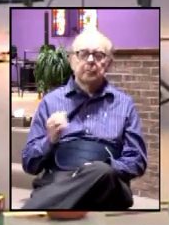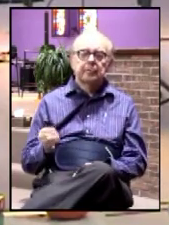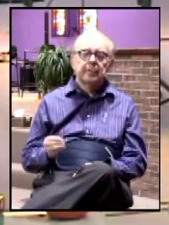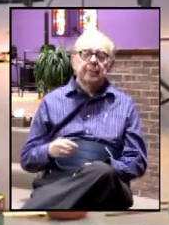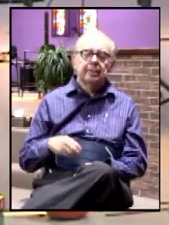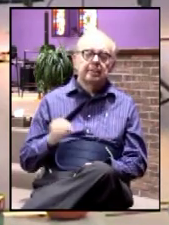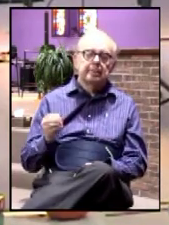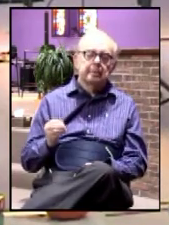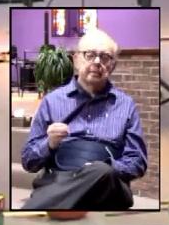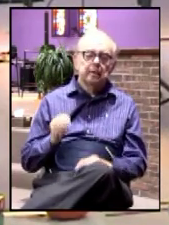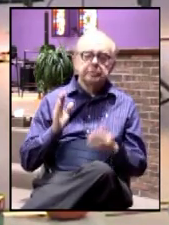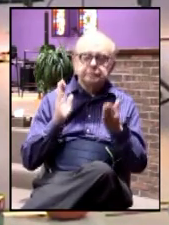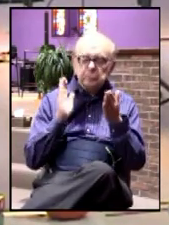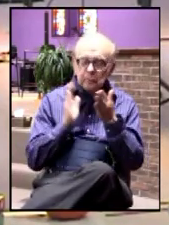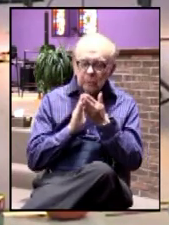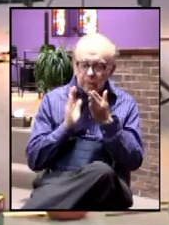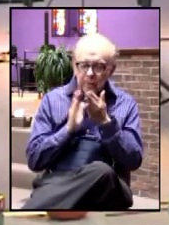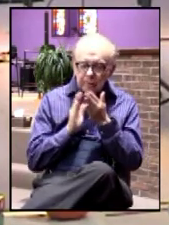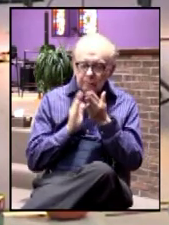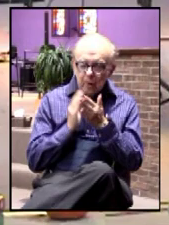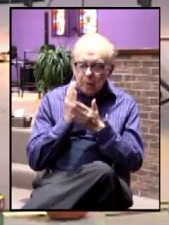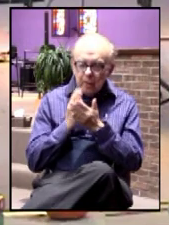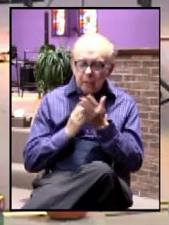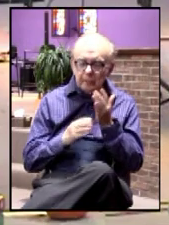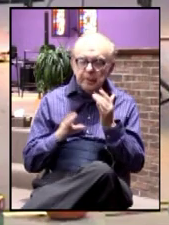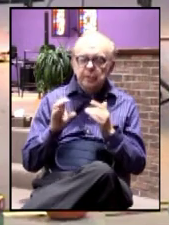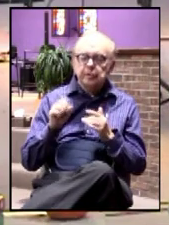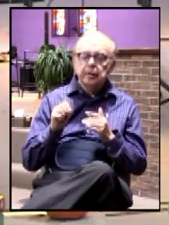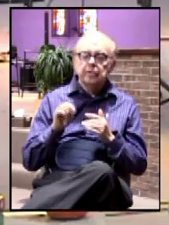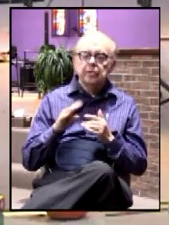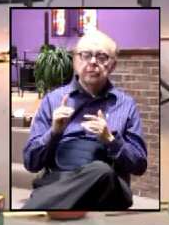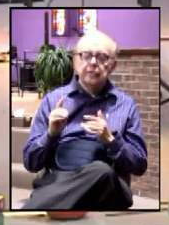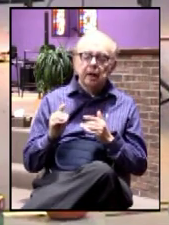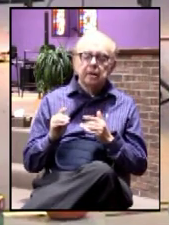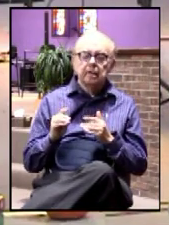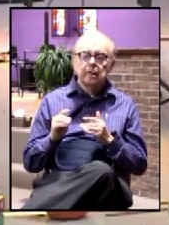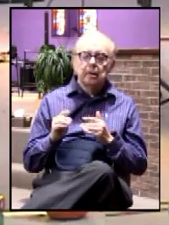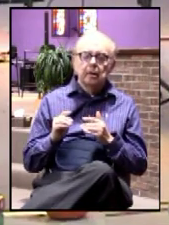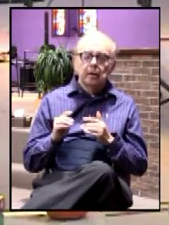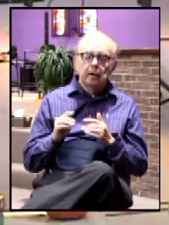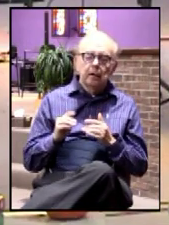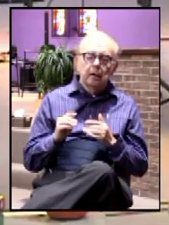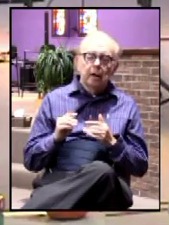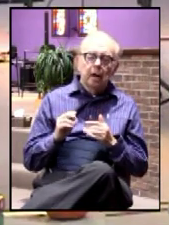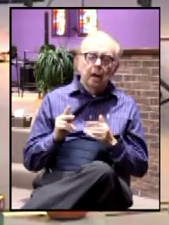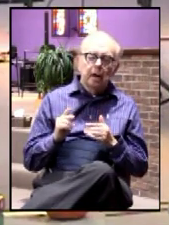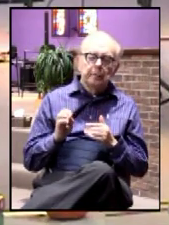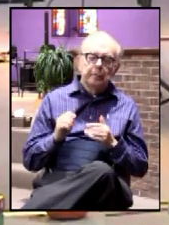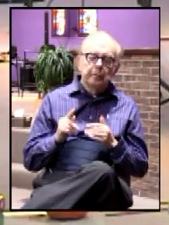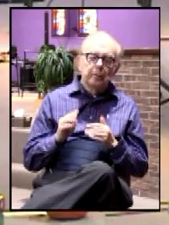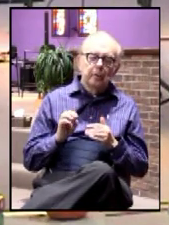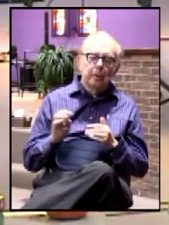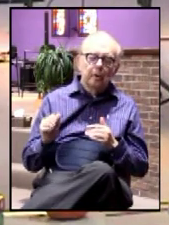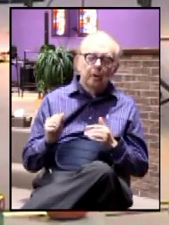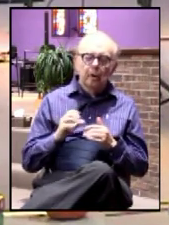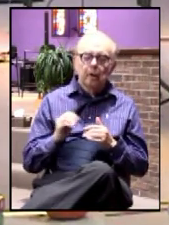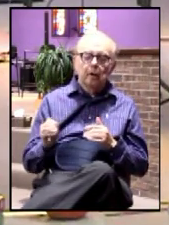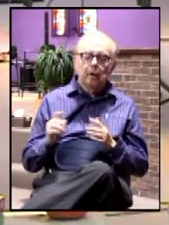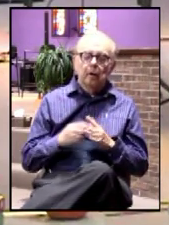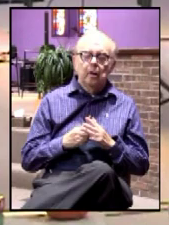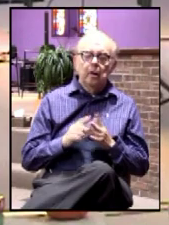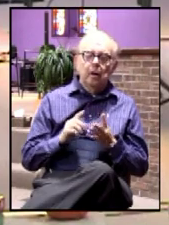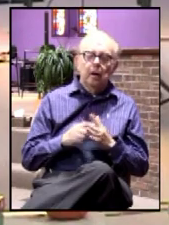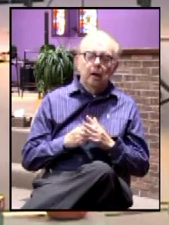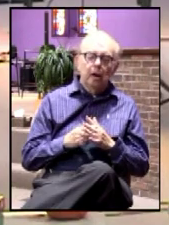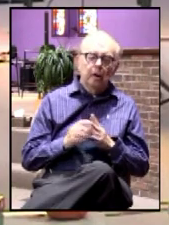and picked up those little bitty pieces of sand and pebbles, and they